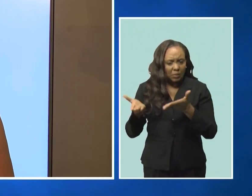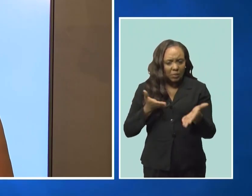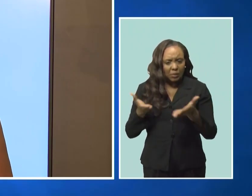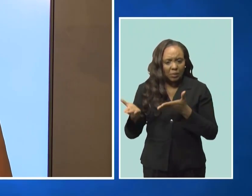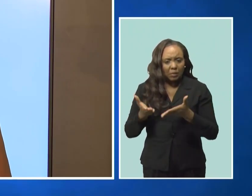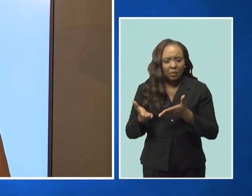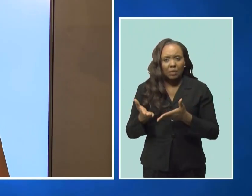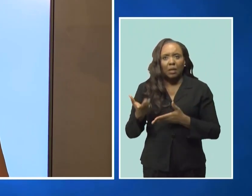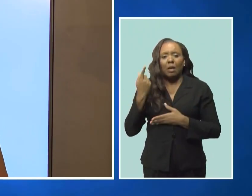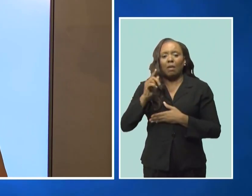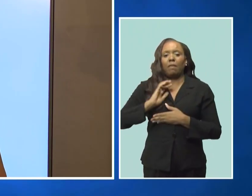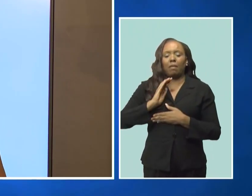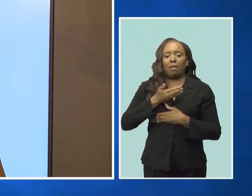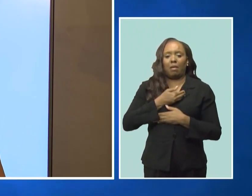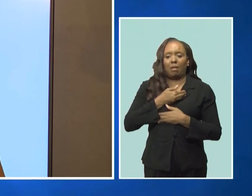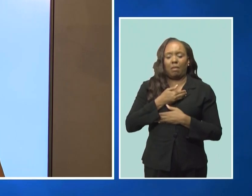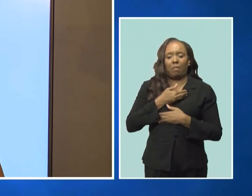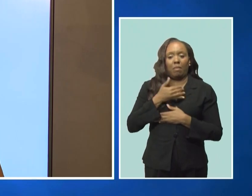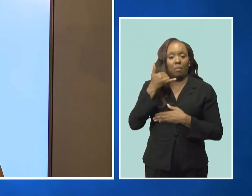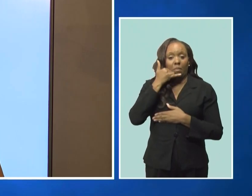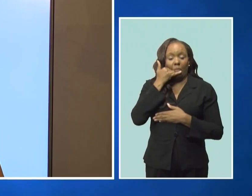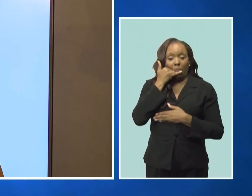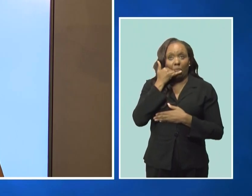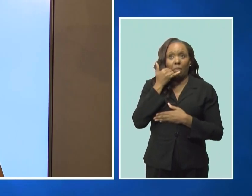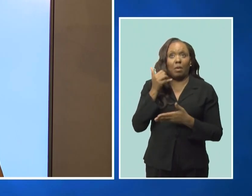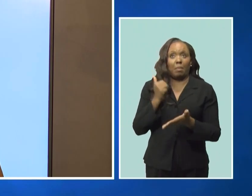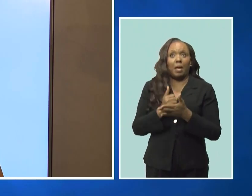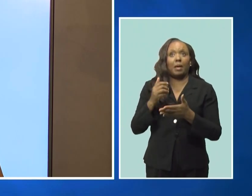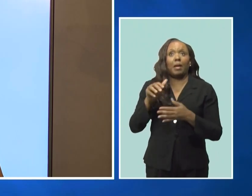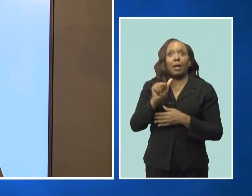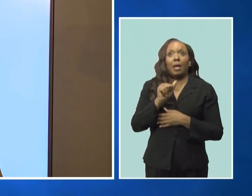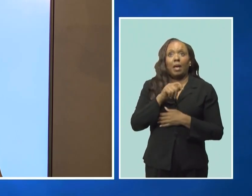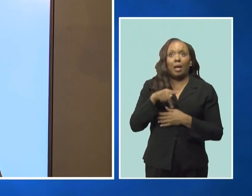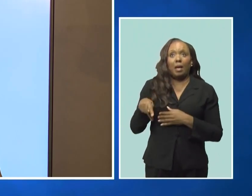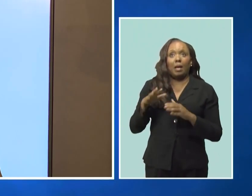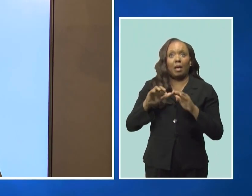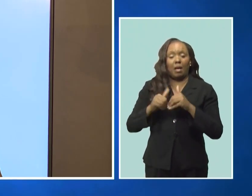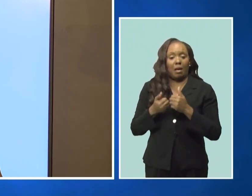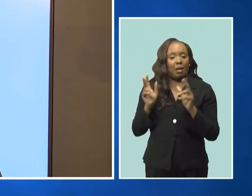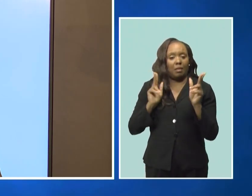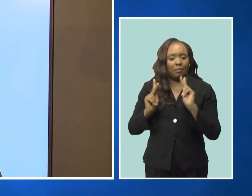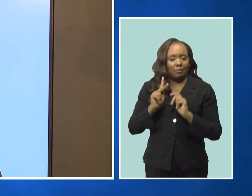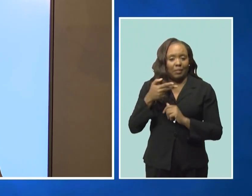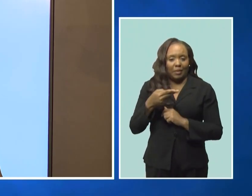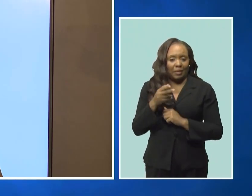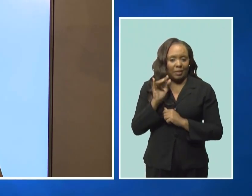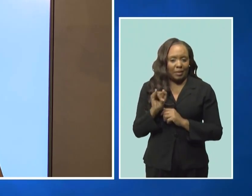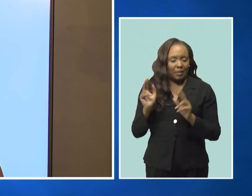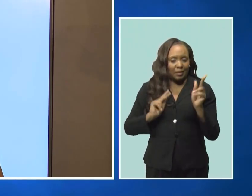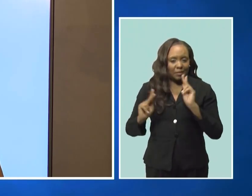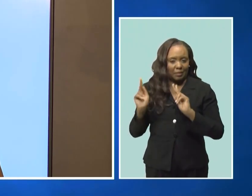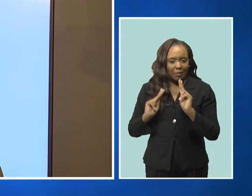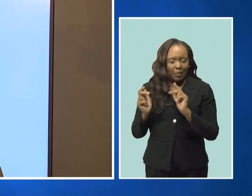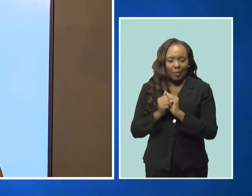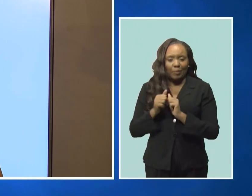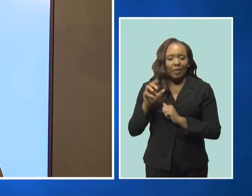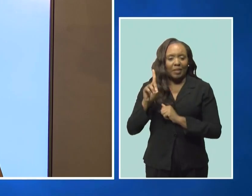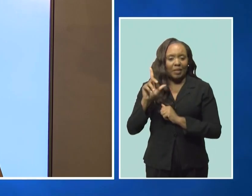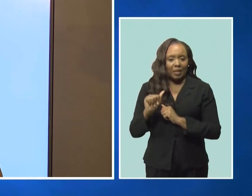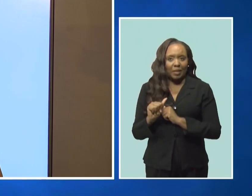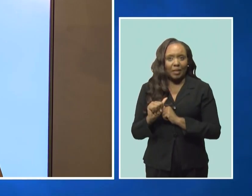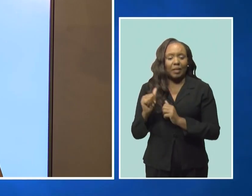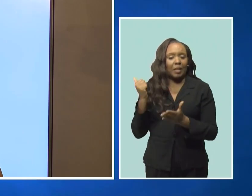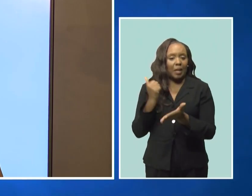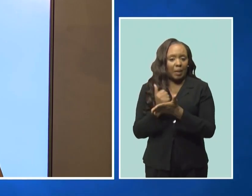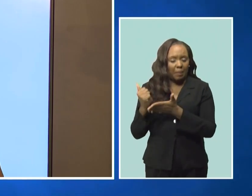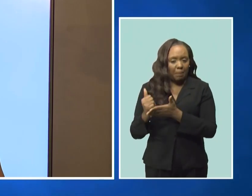our mobile banking app, which has enhanced the way that hearing impaired and other persons with disabilities do